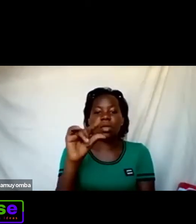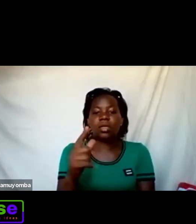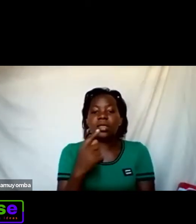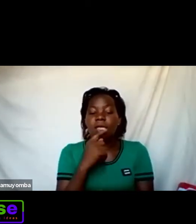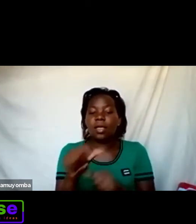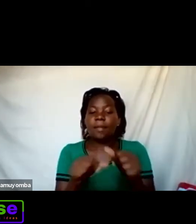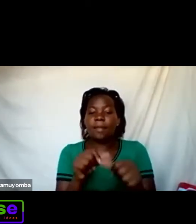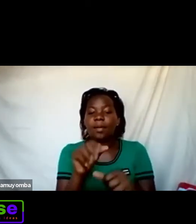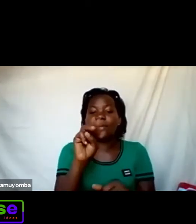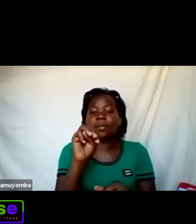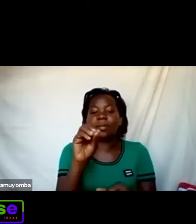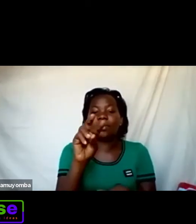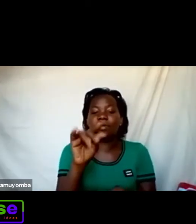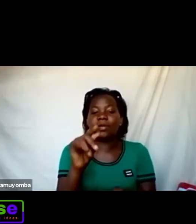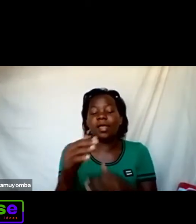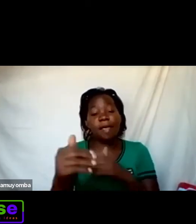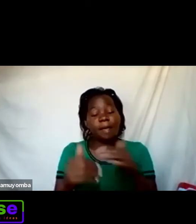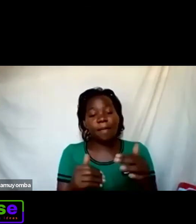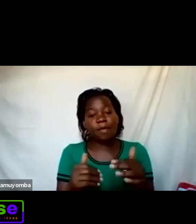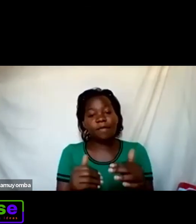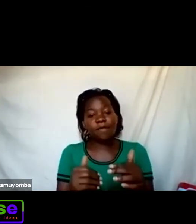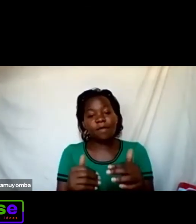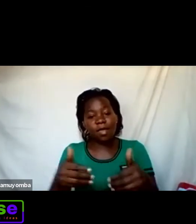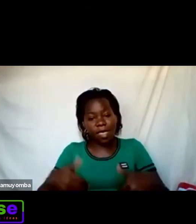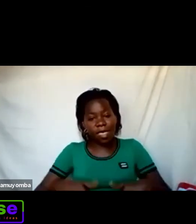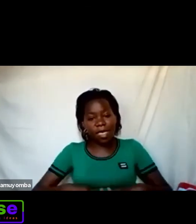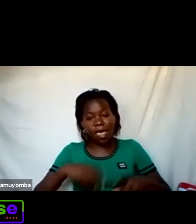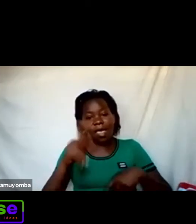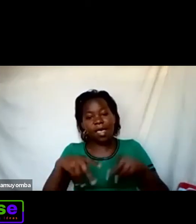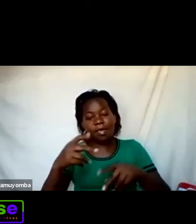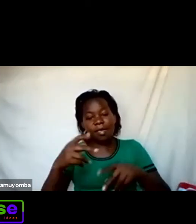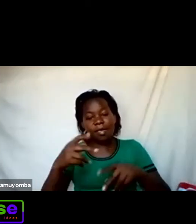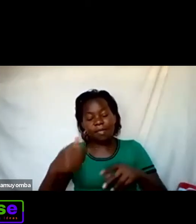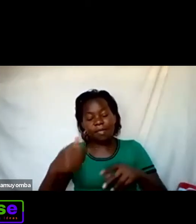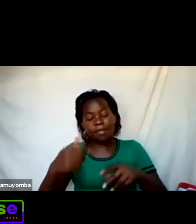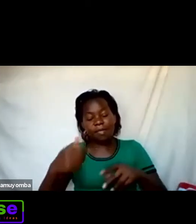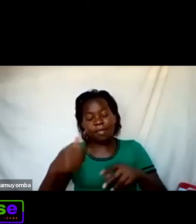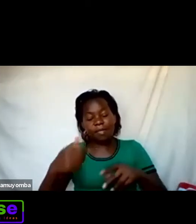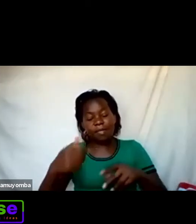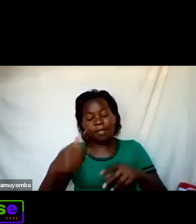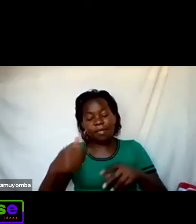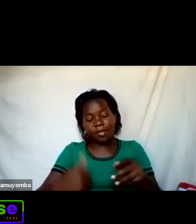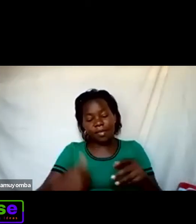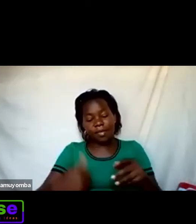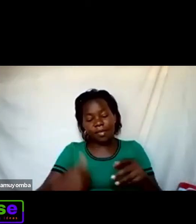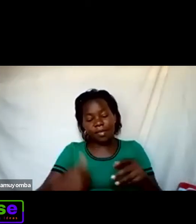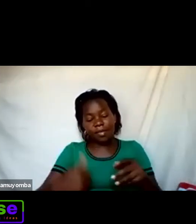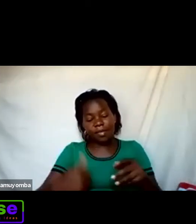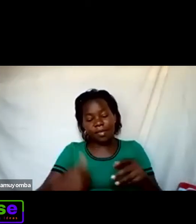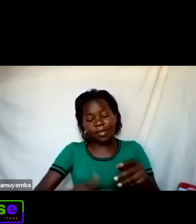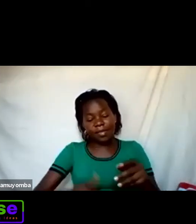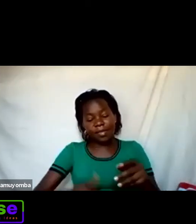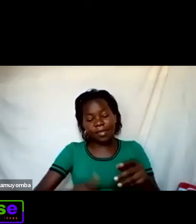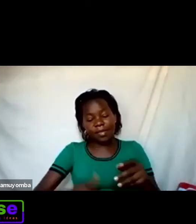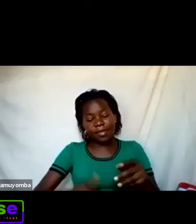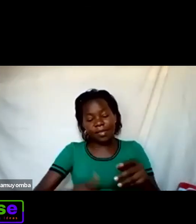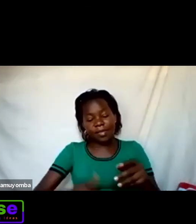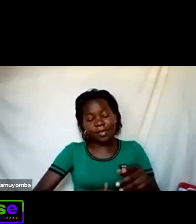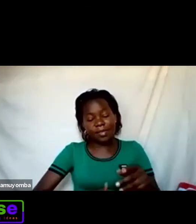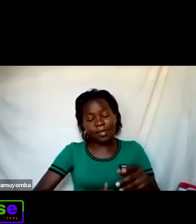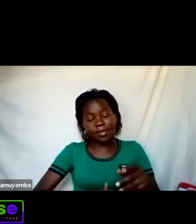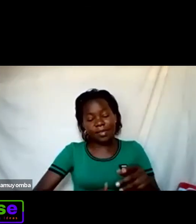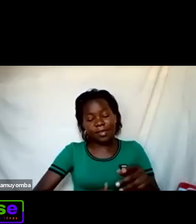before young people like myself joined the business. So she totally understands our journey and how